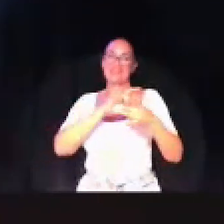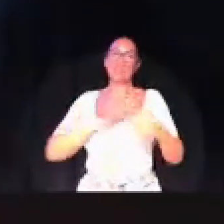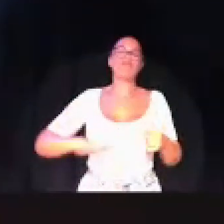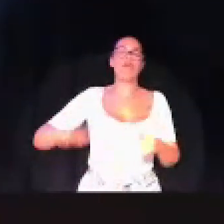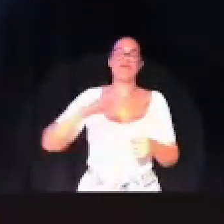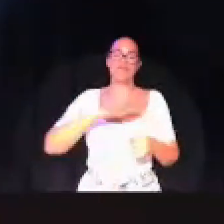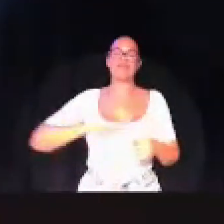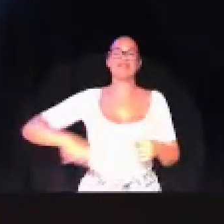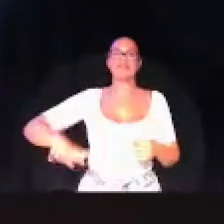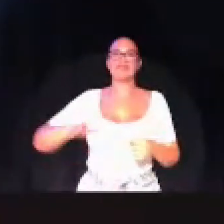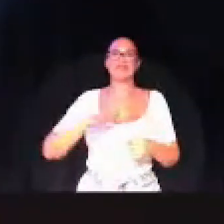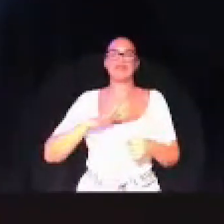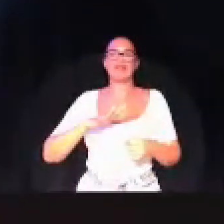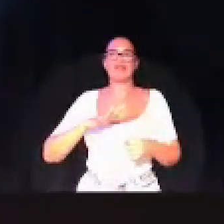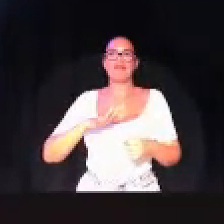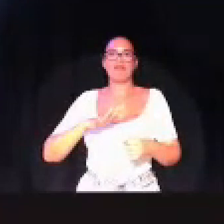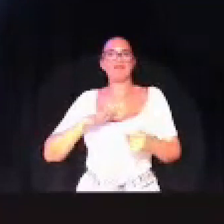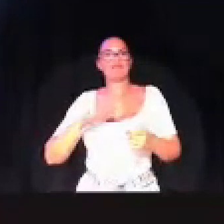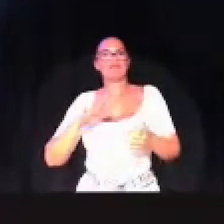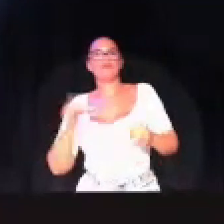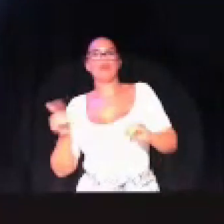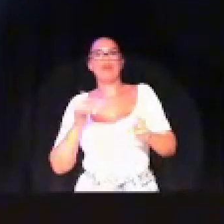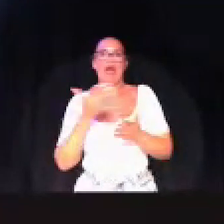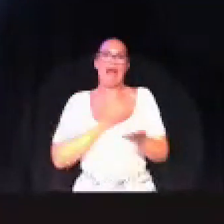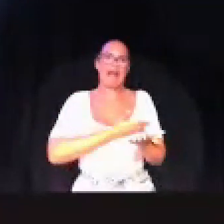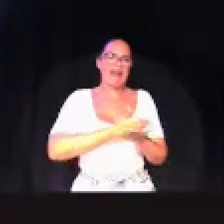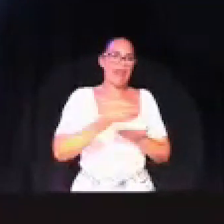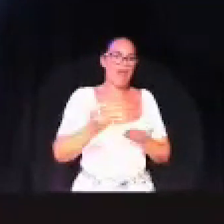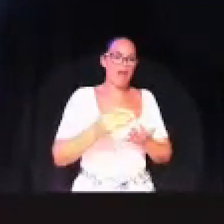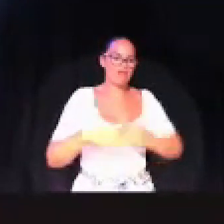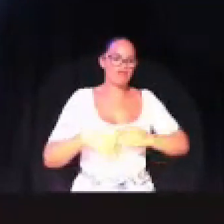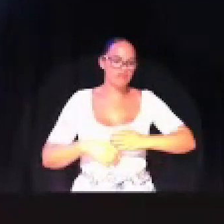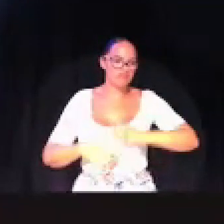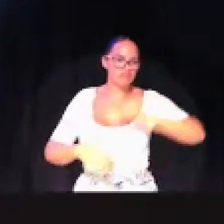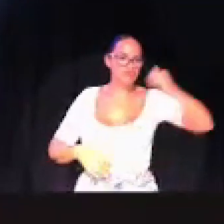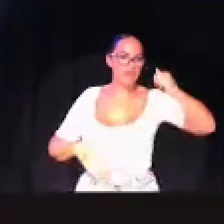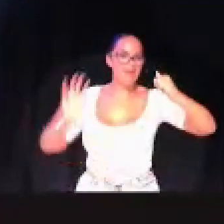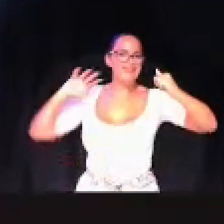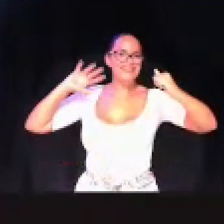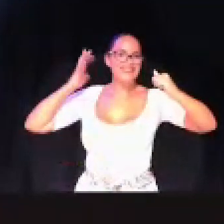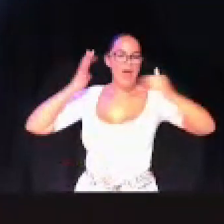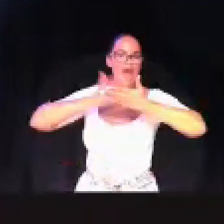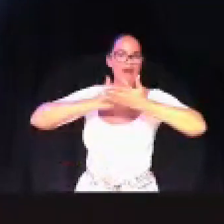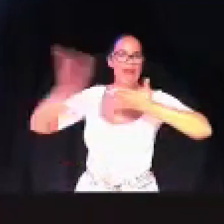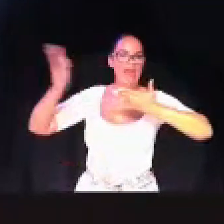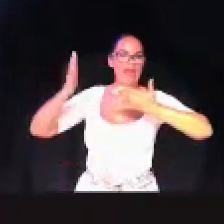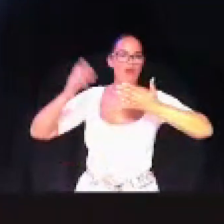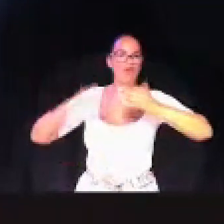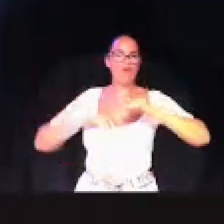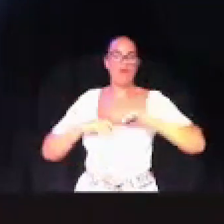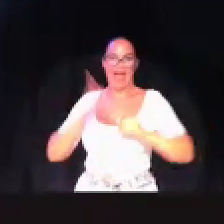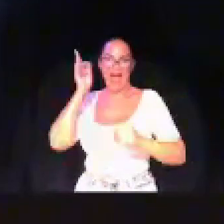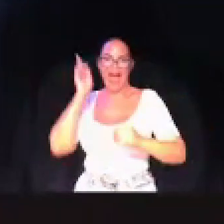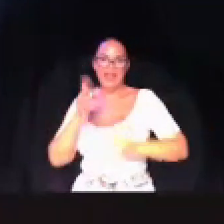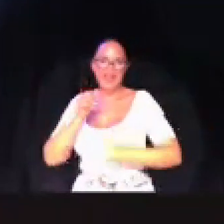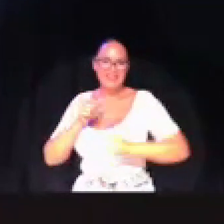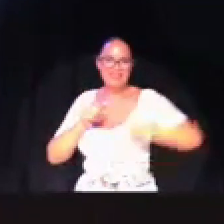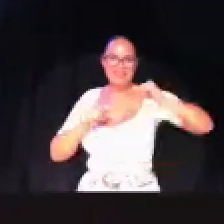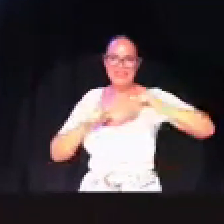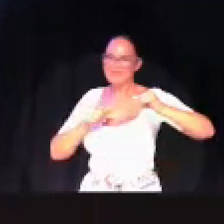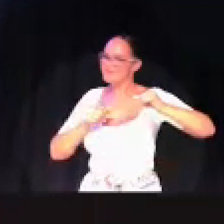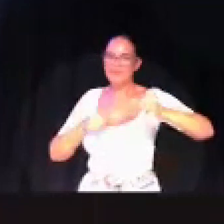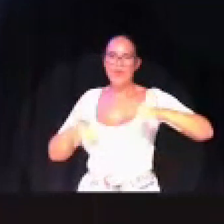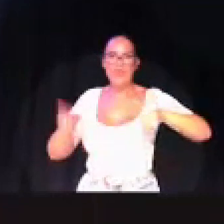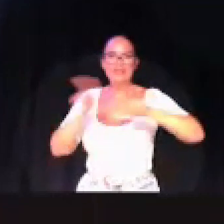sometimes it's very clear, like I'll make a gesture and I'll hear a sound, but then sometimes it's trying to find that moment and find